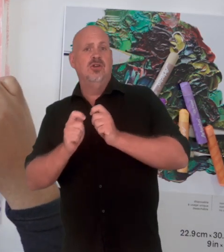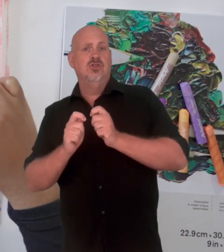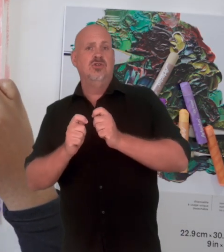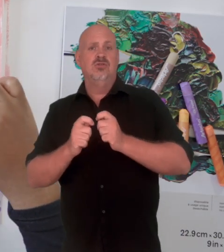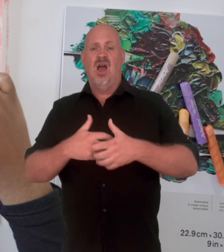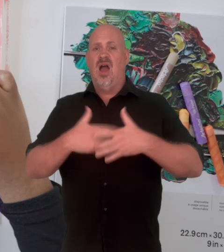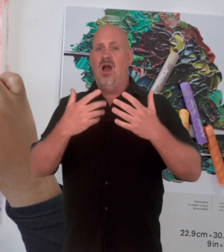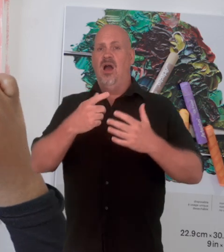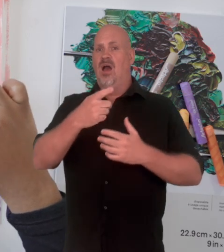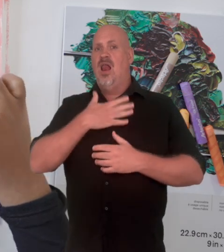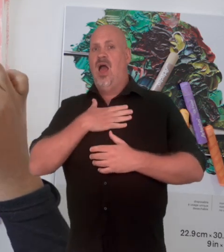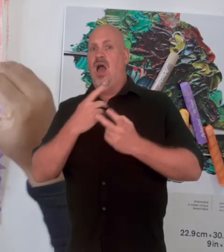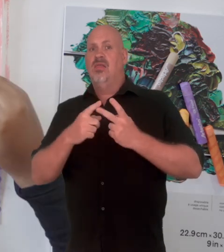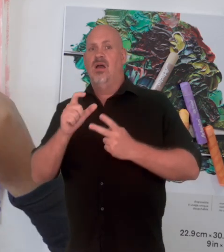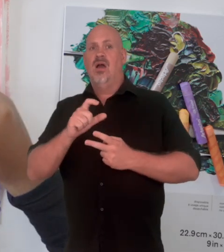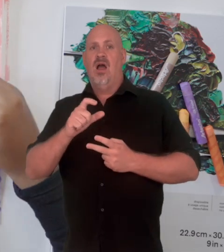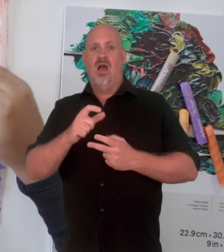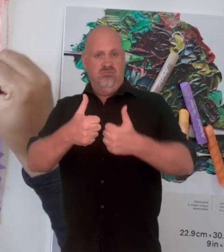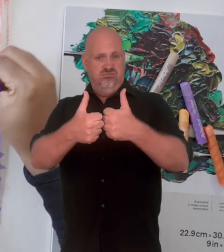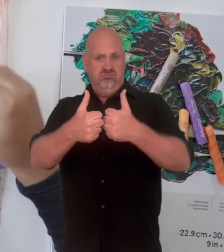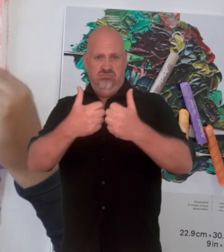of me because it's easier.